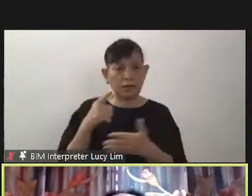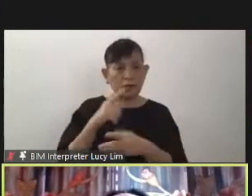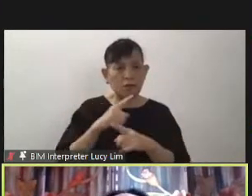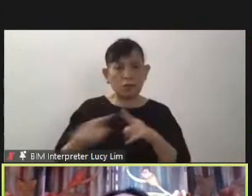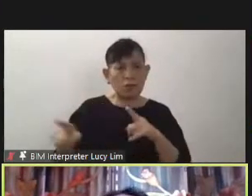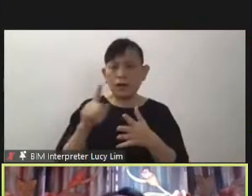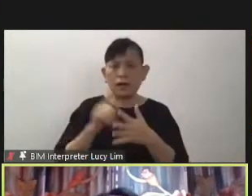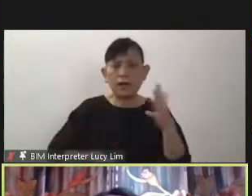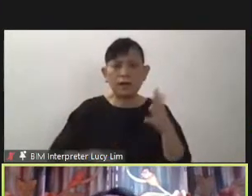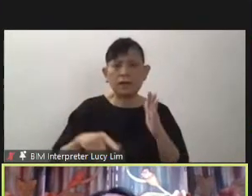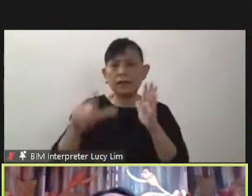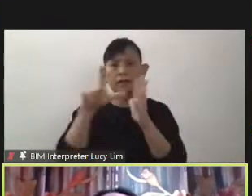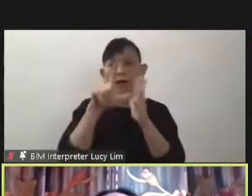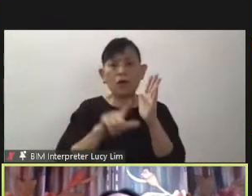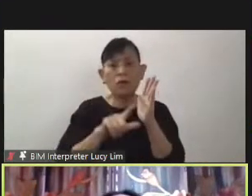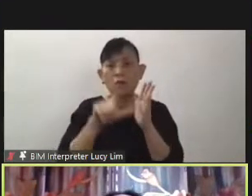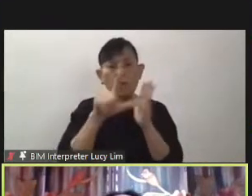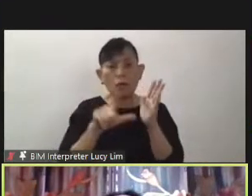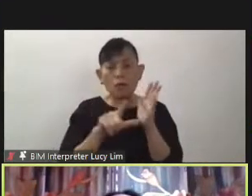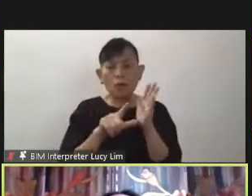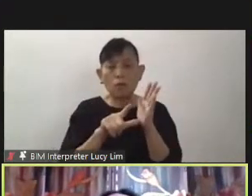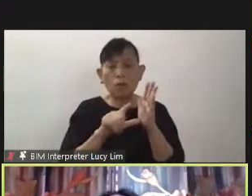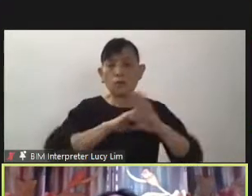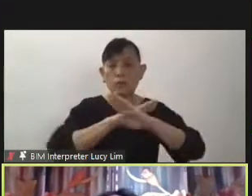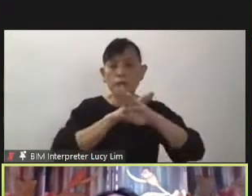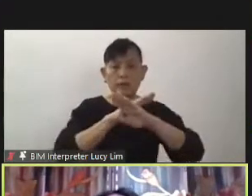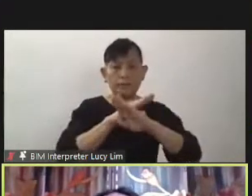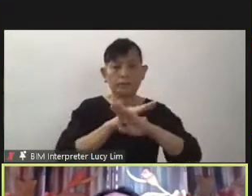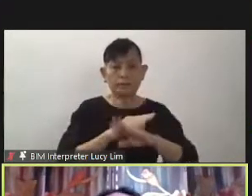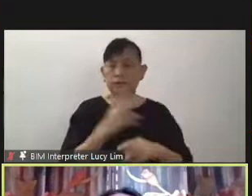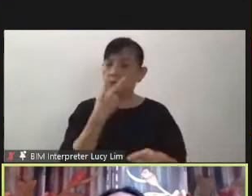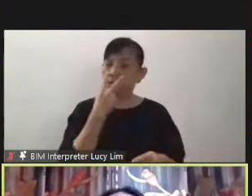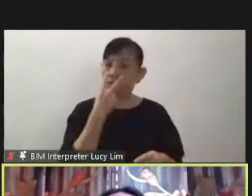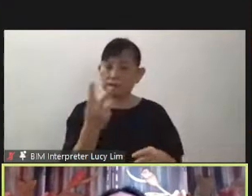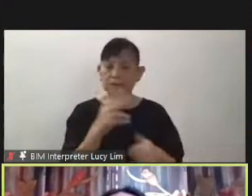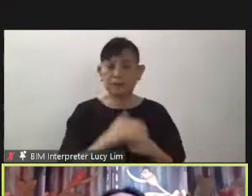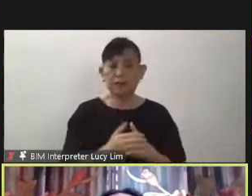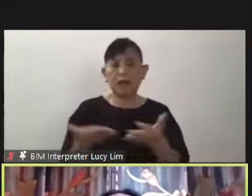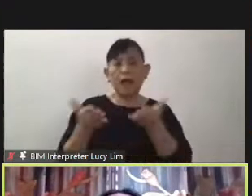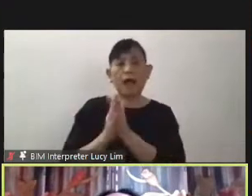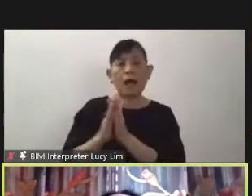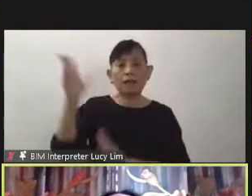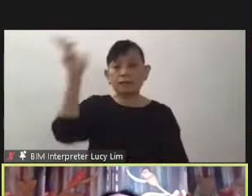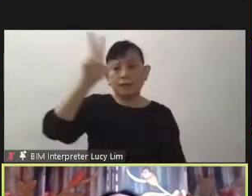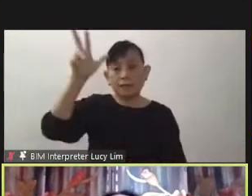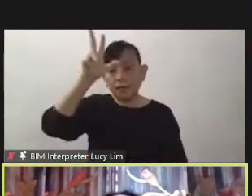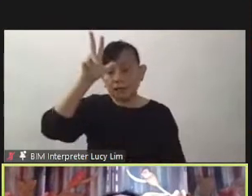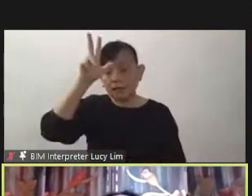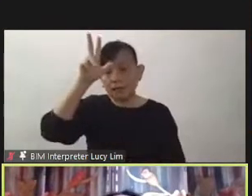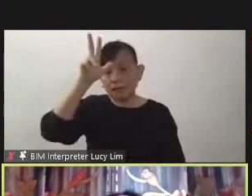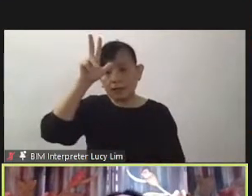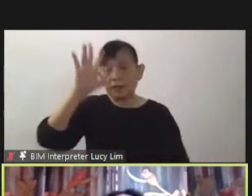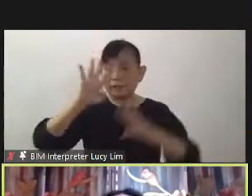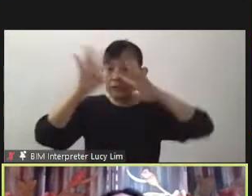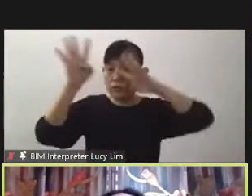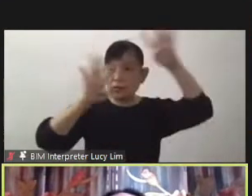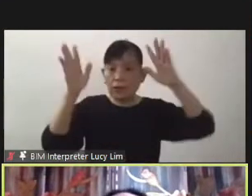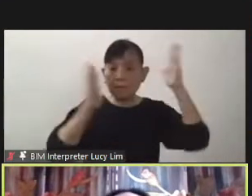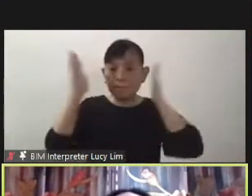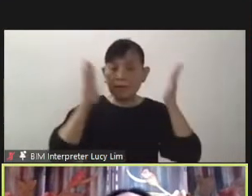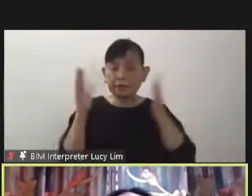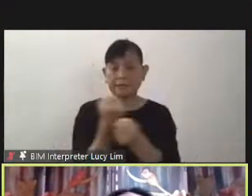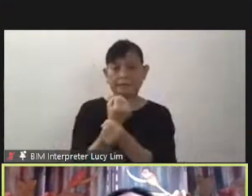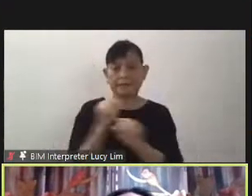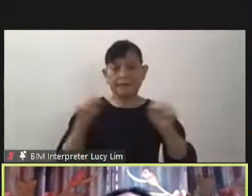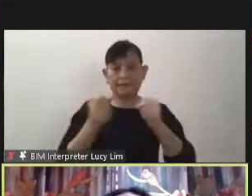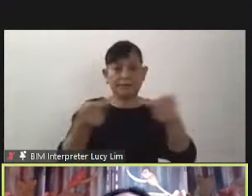look at the current laws and protections, because obviously what we were trying to do is asking for the government to create Malaysia to be a safer place. Let's